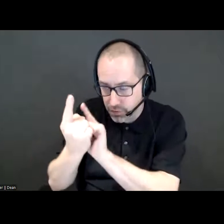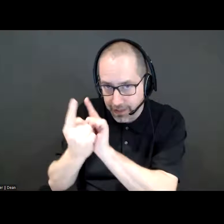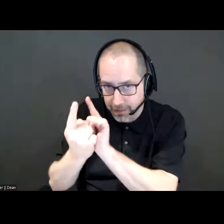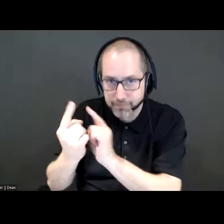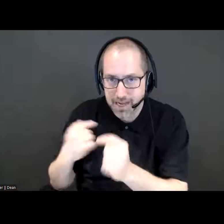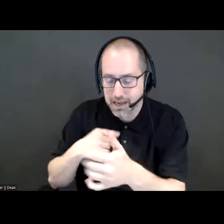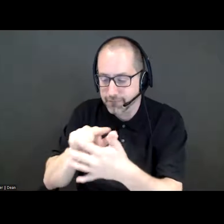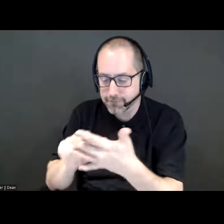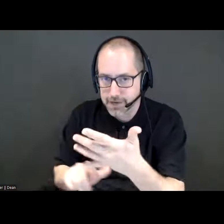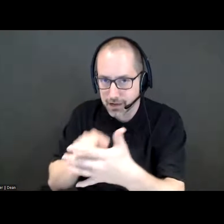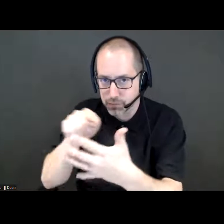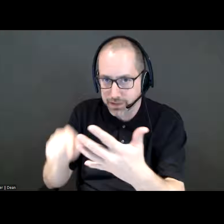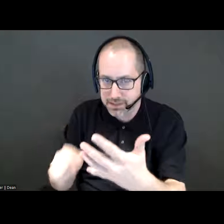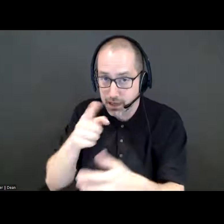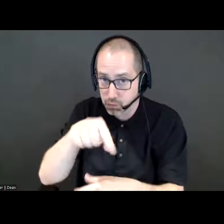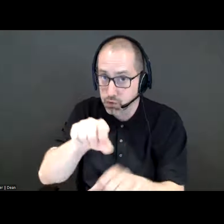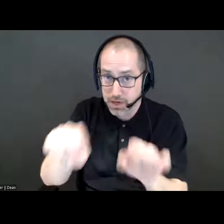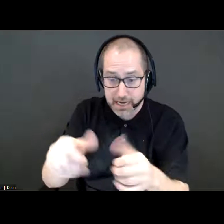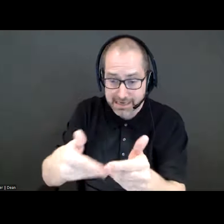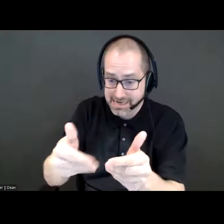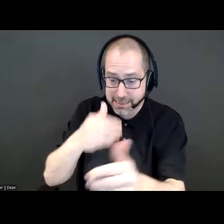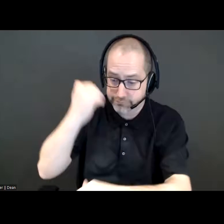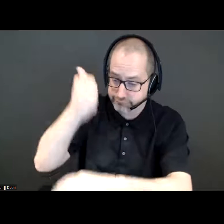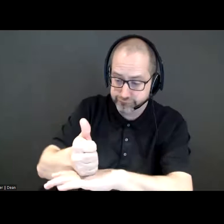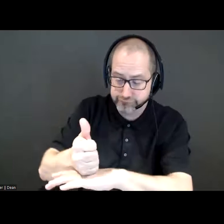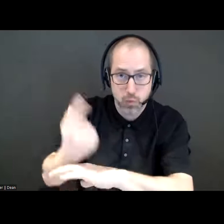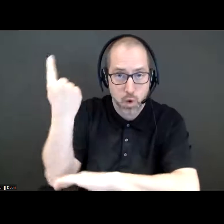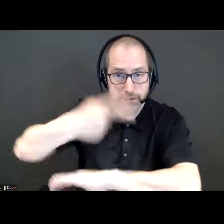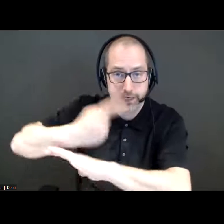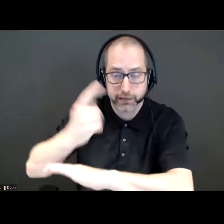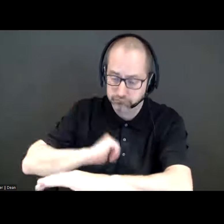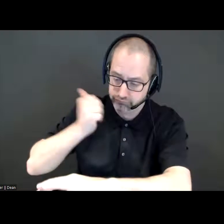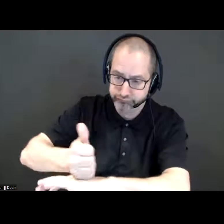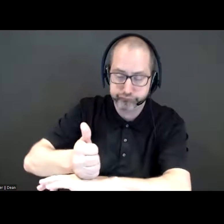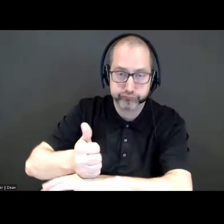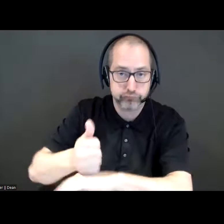that are all doable. And as I say, you can all have one happening by tonight.